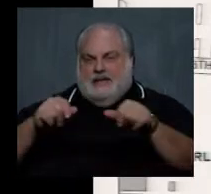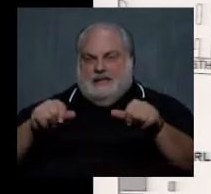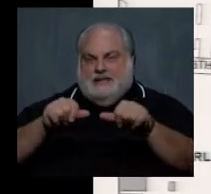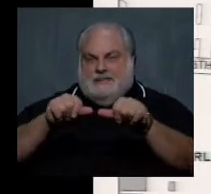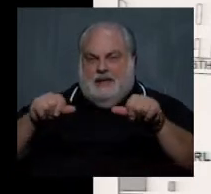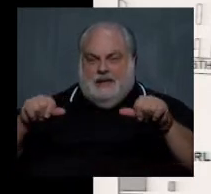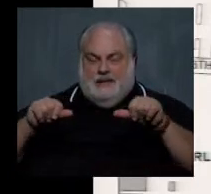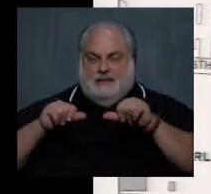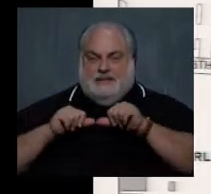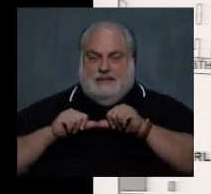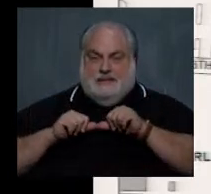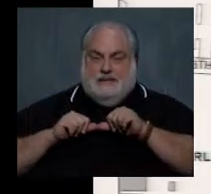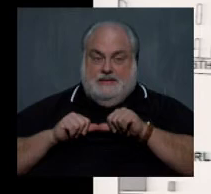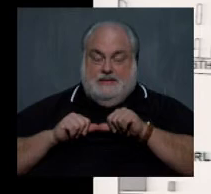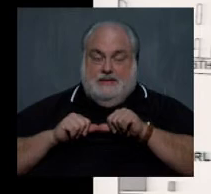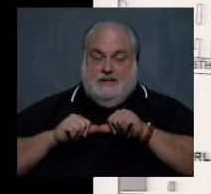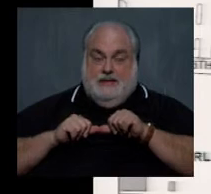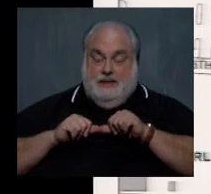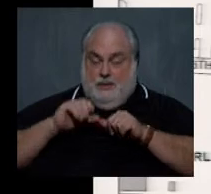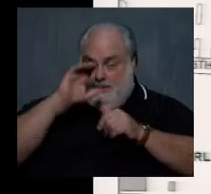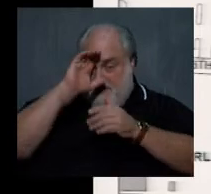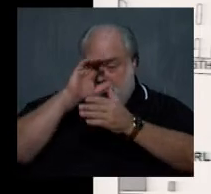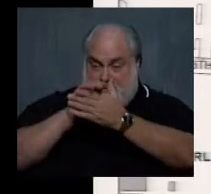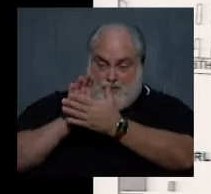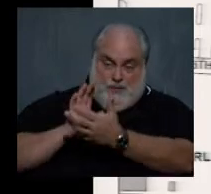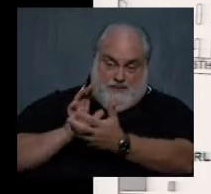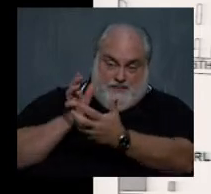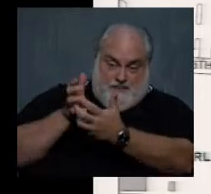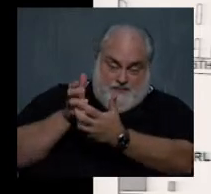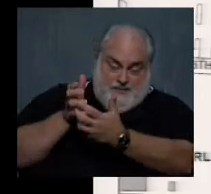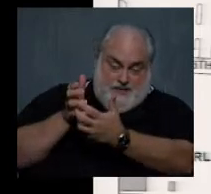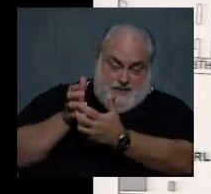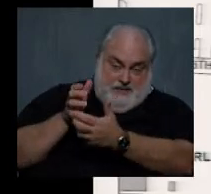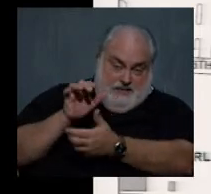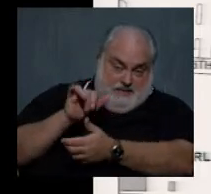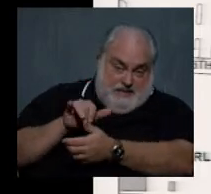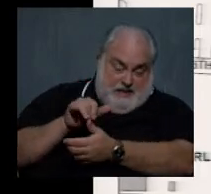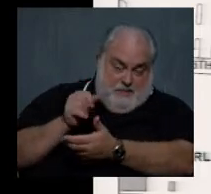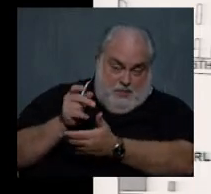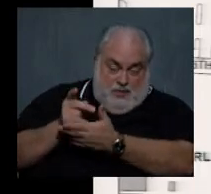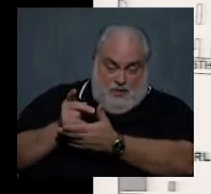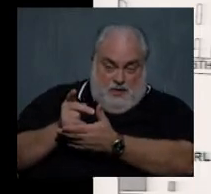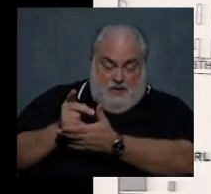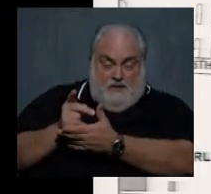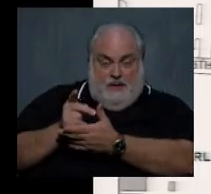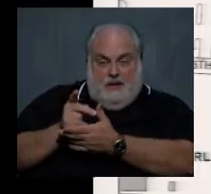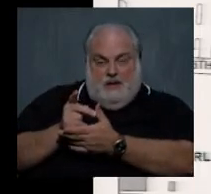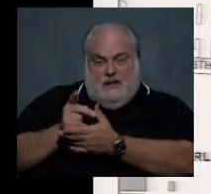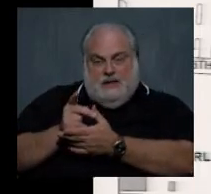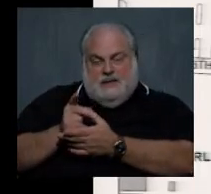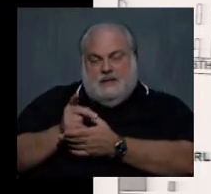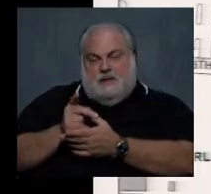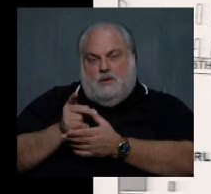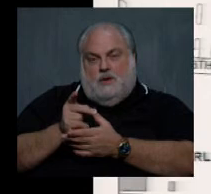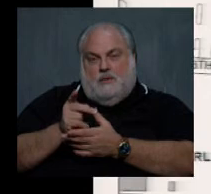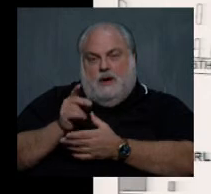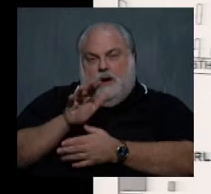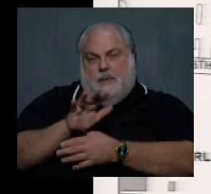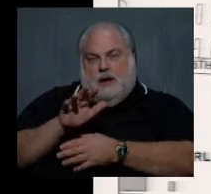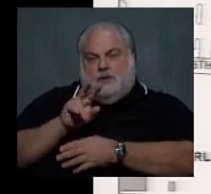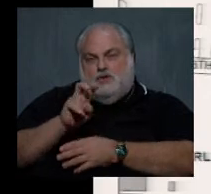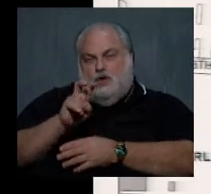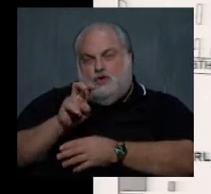And for what we think they could fit in there, and then once it's approved, we'll have the fire marshal look at it, as we think they could probably hold